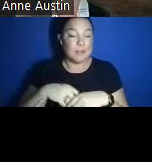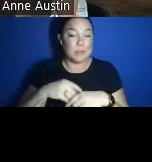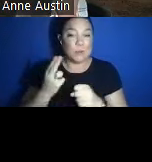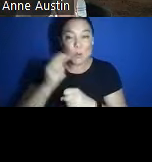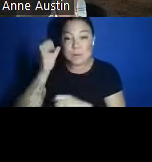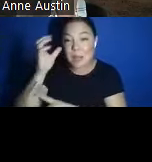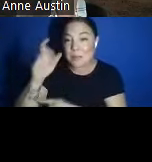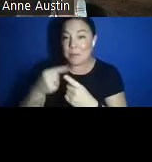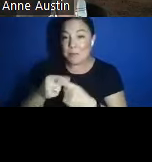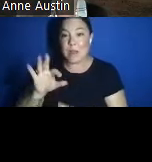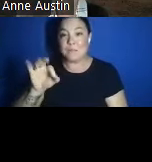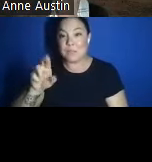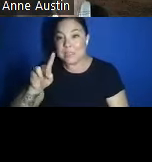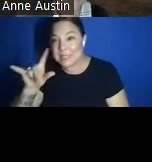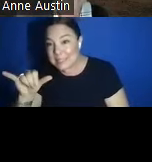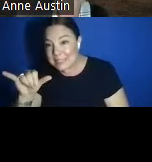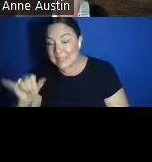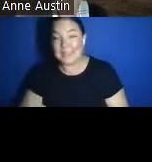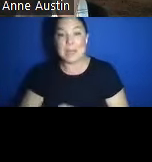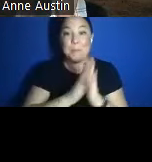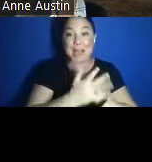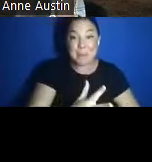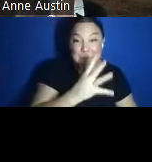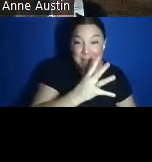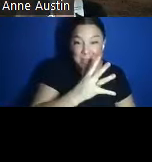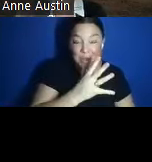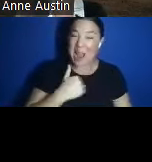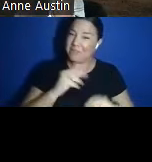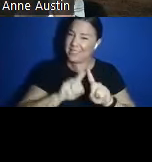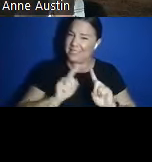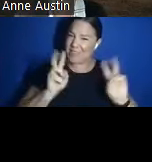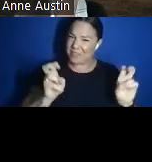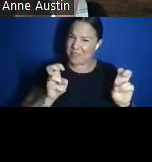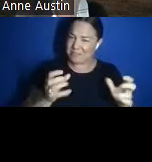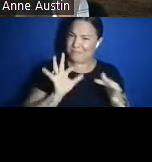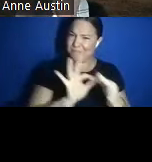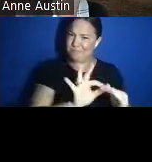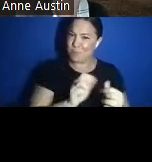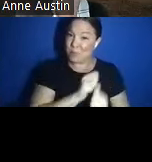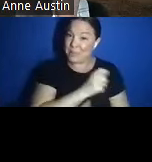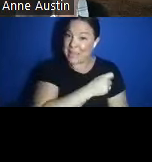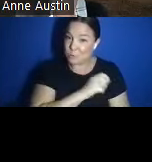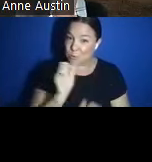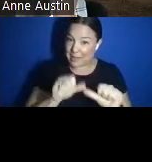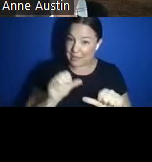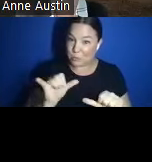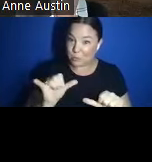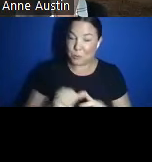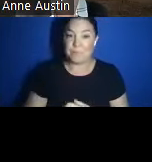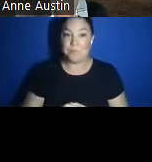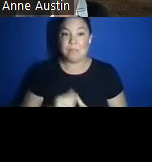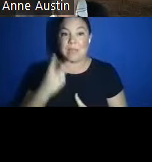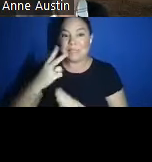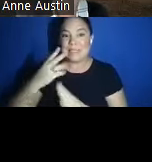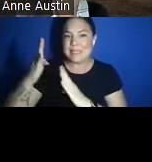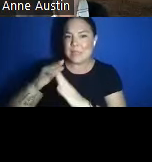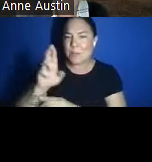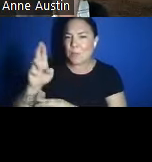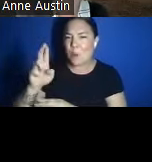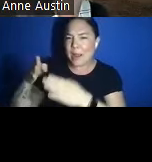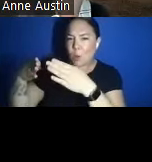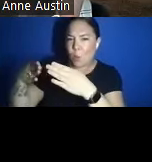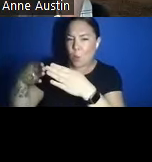family. So for example, Herbert Winlock described the figurine you see in the upper right-hand corner as, quote,